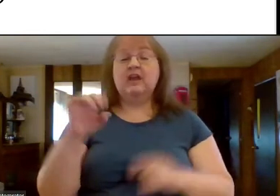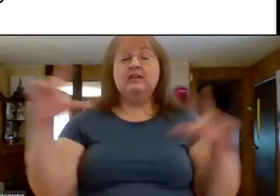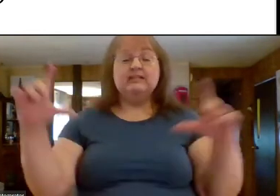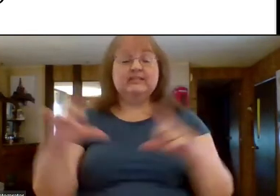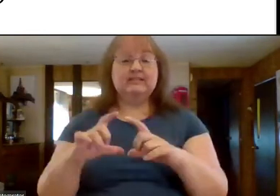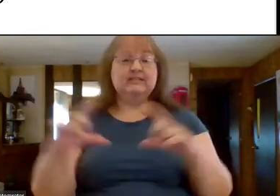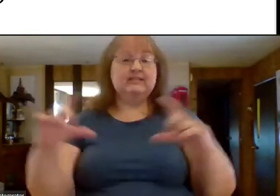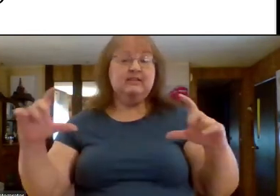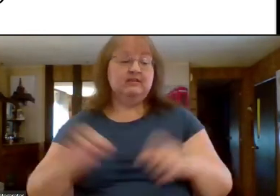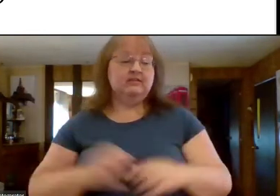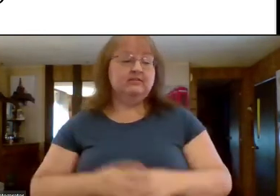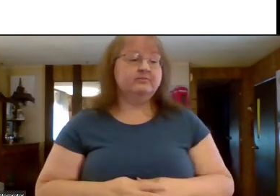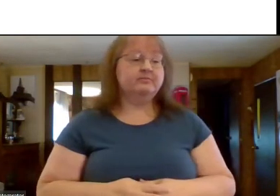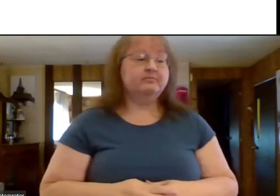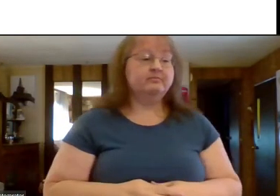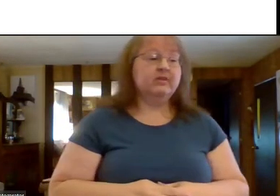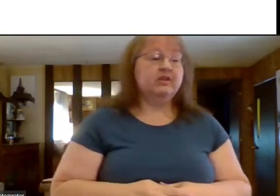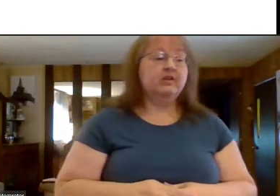scales.